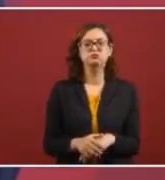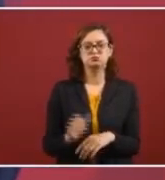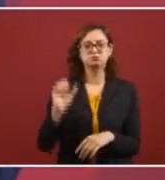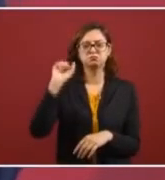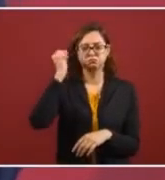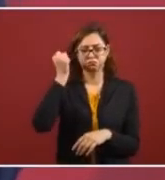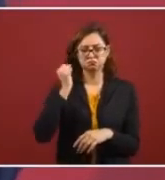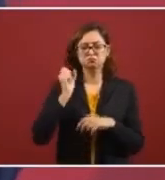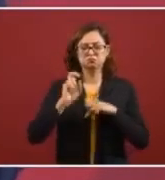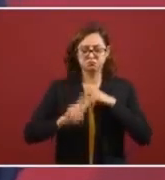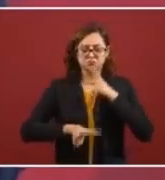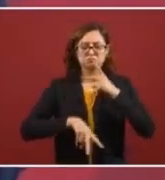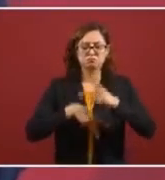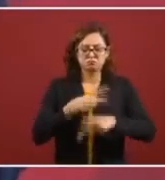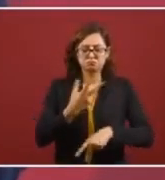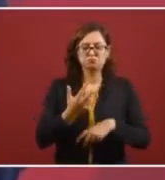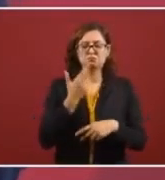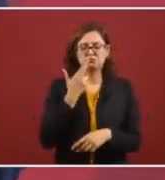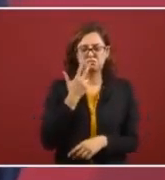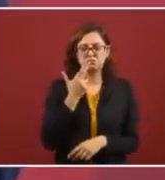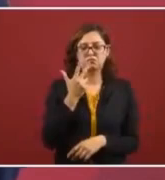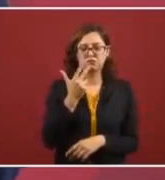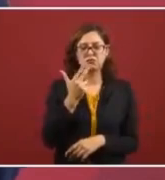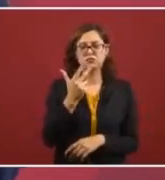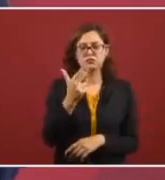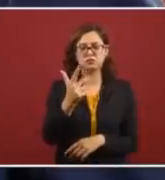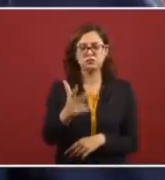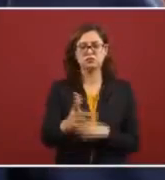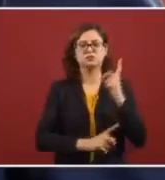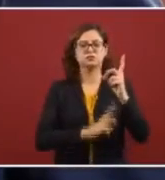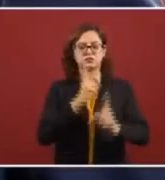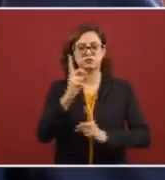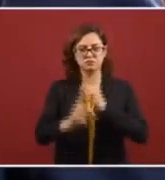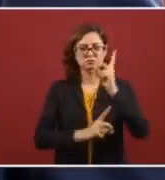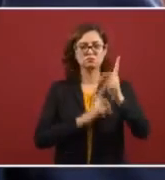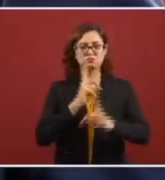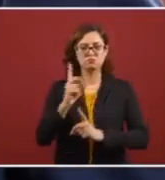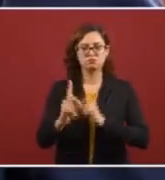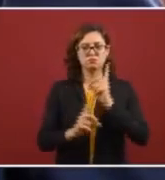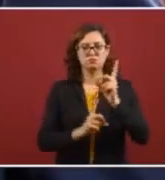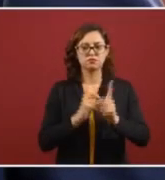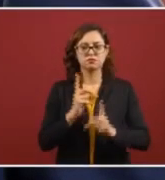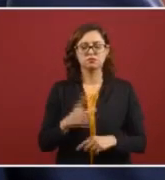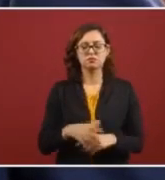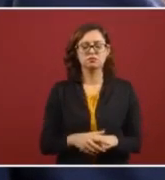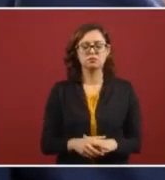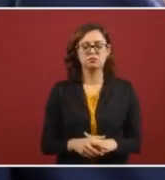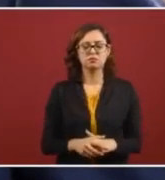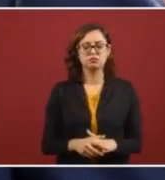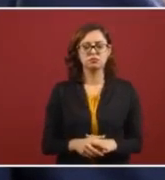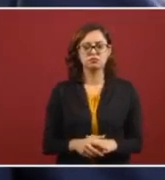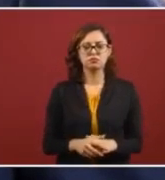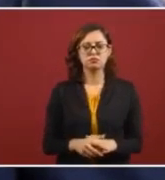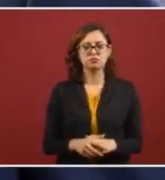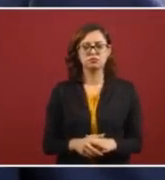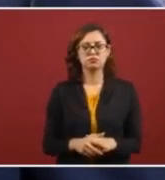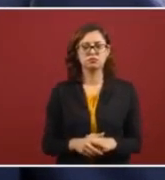or doing well. It's a state that stands out in sports area.